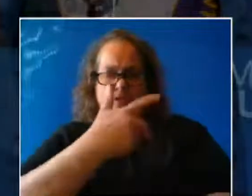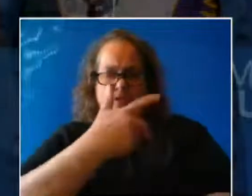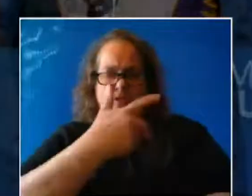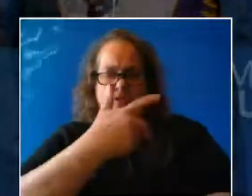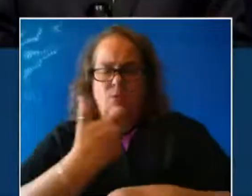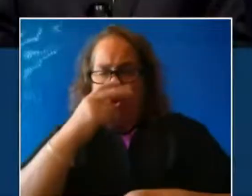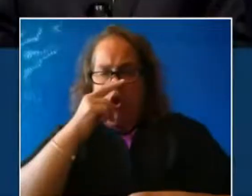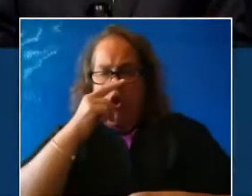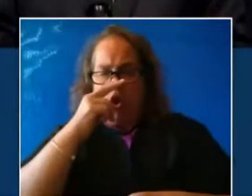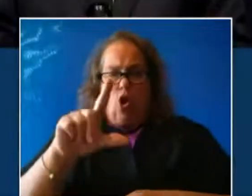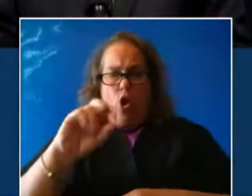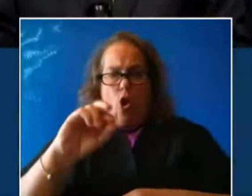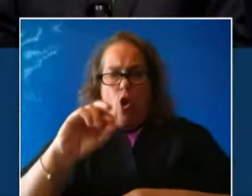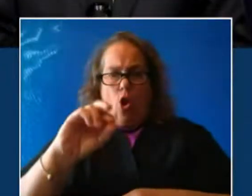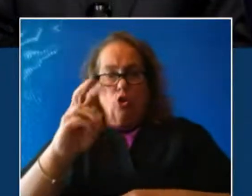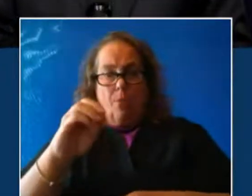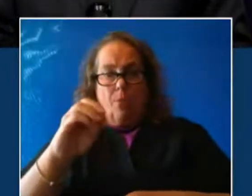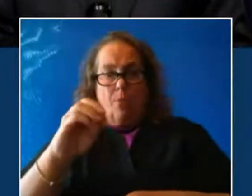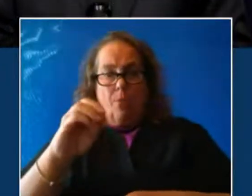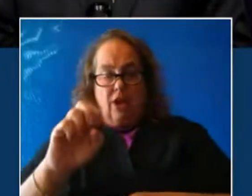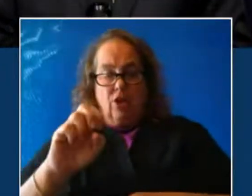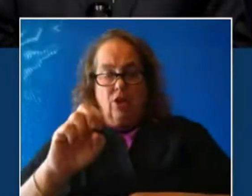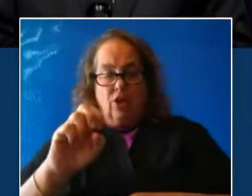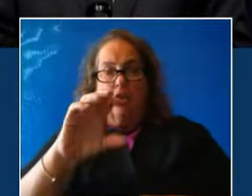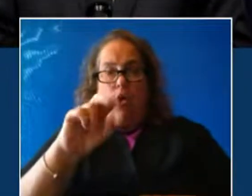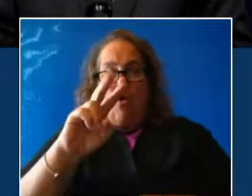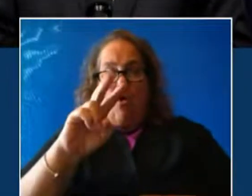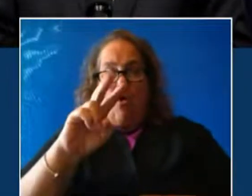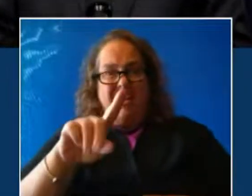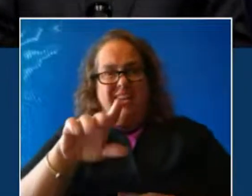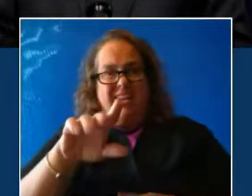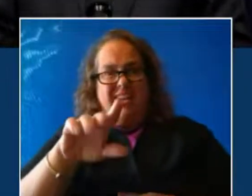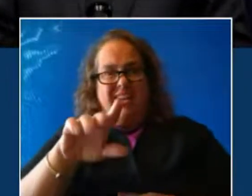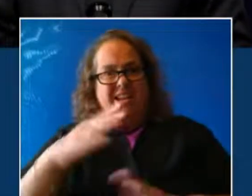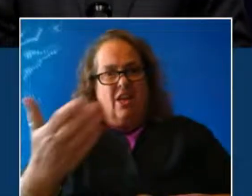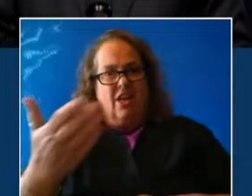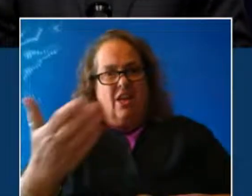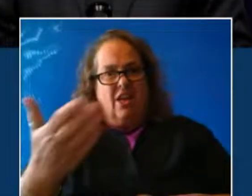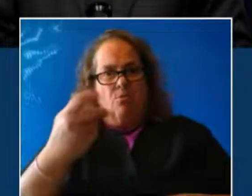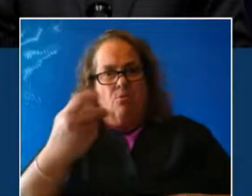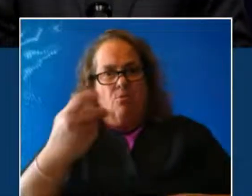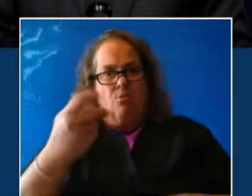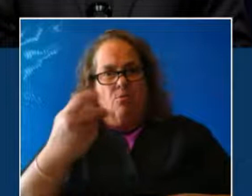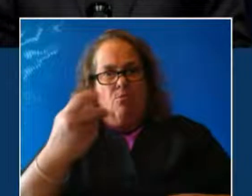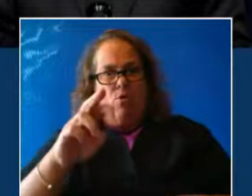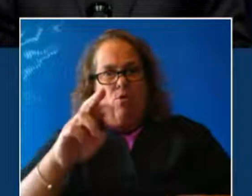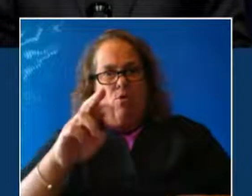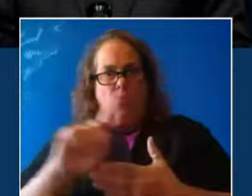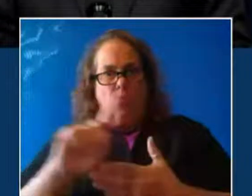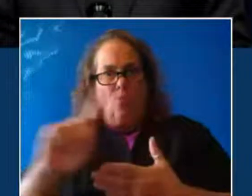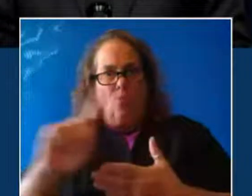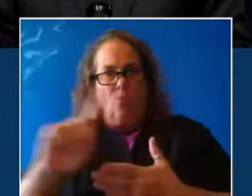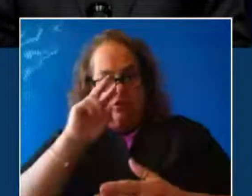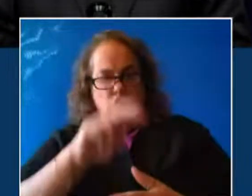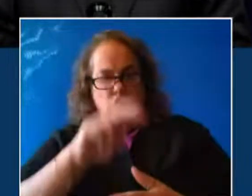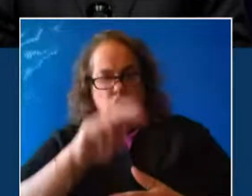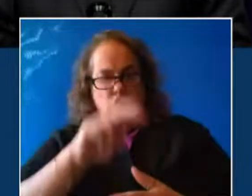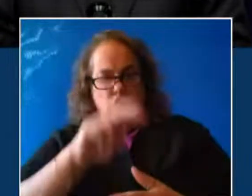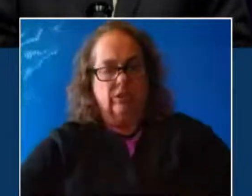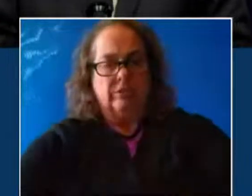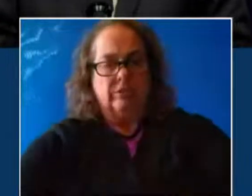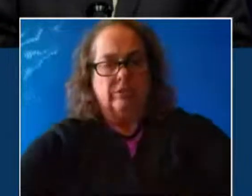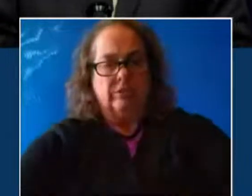And this is hard because at one point it got so significant. If we look at,